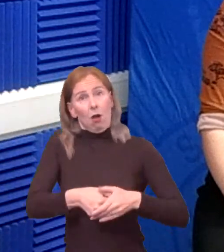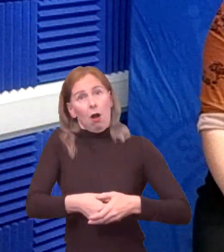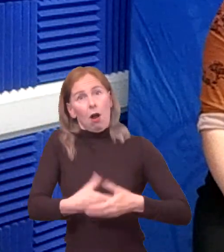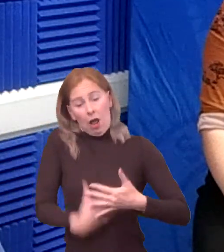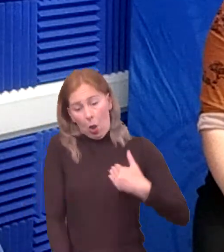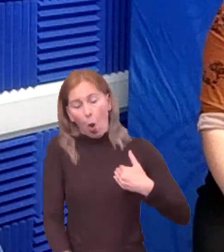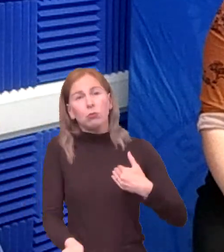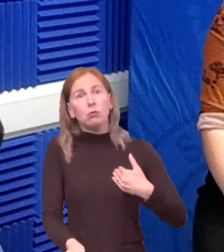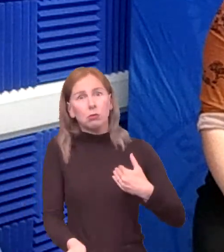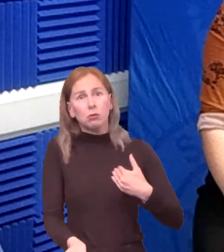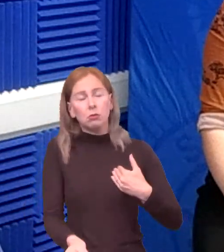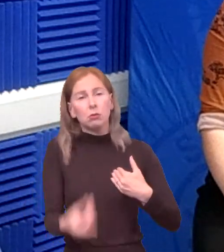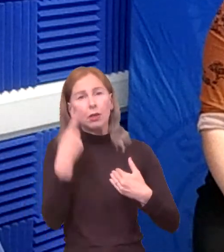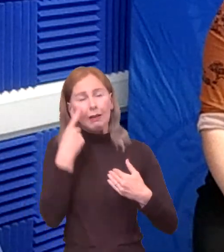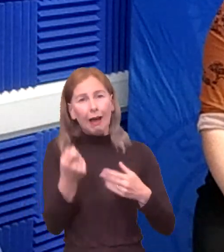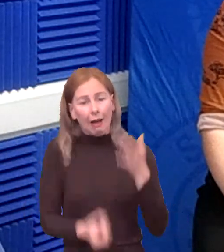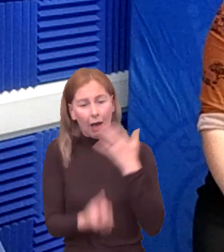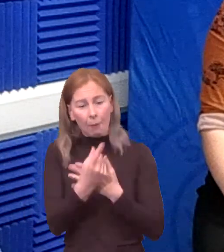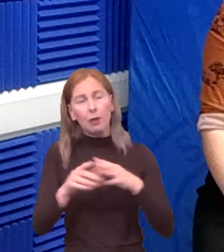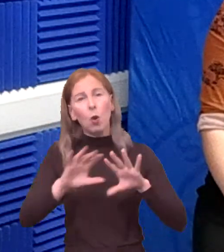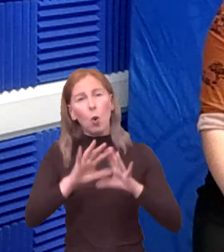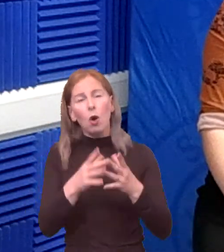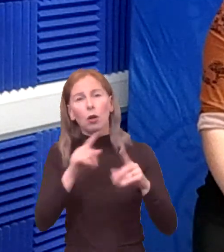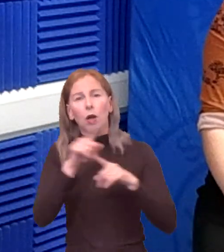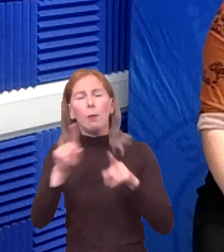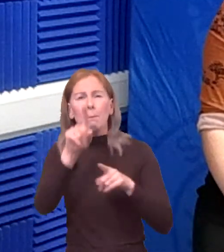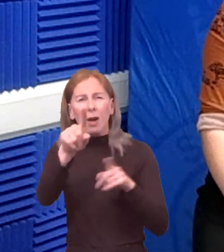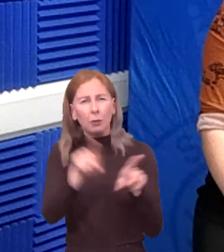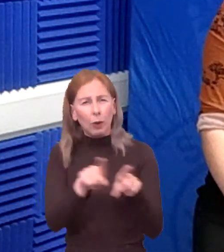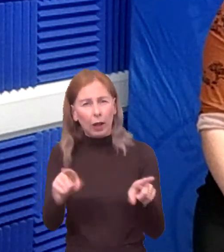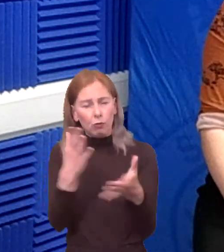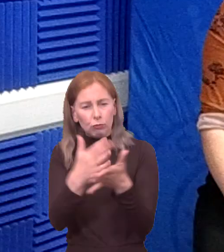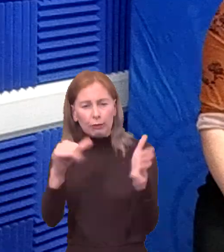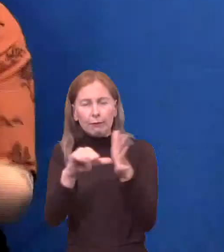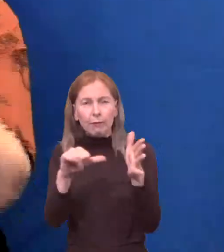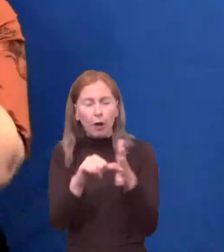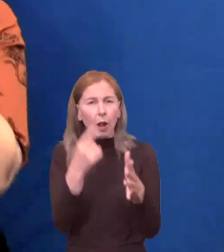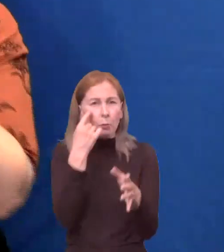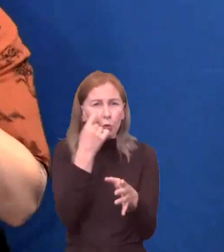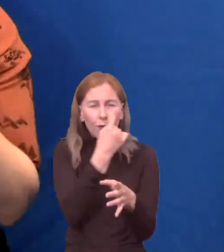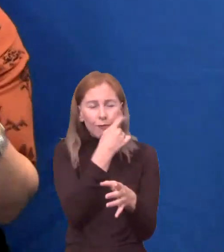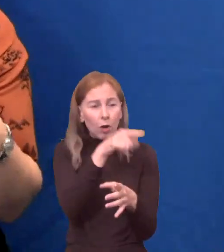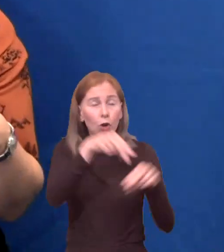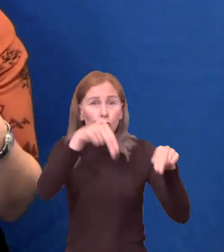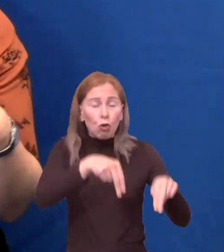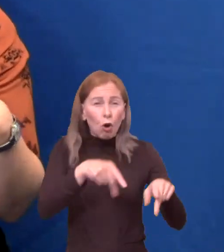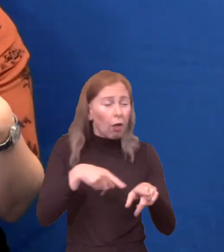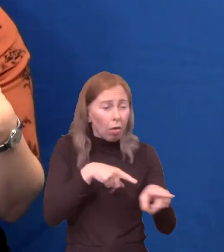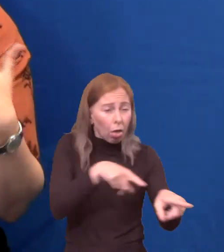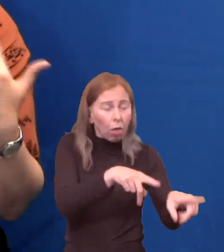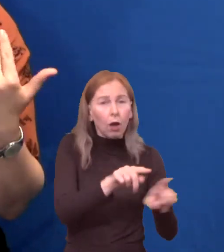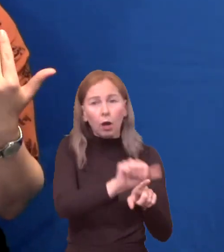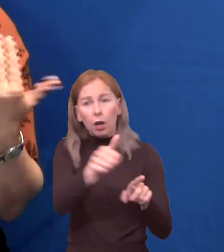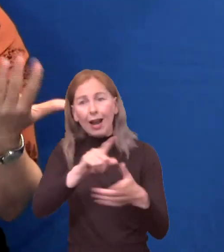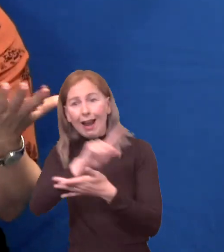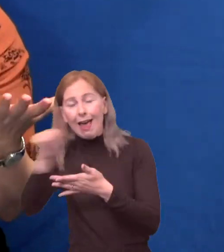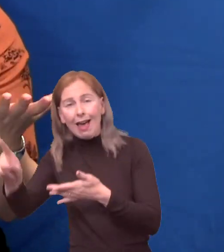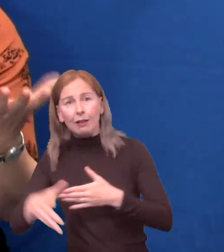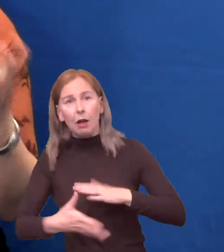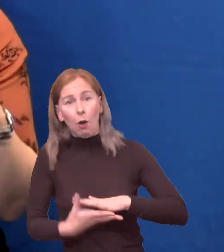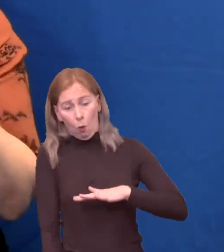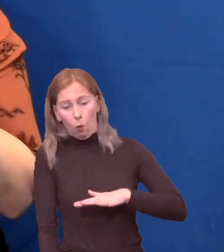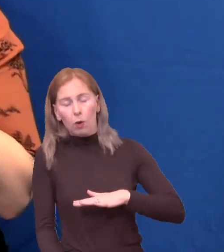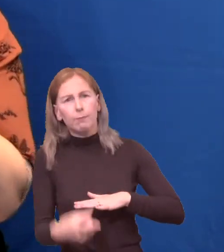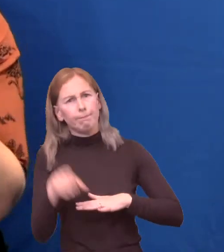time of the incident, it can be really difficult to prove that those two things are linked. So that's, I think, one of the problems as well is that there's a concern